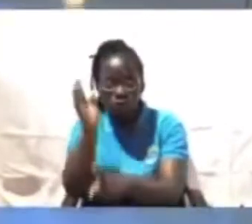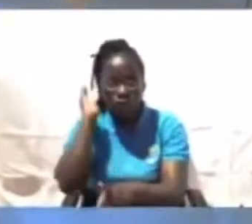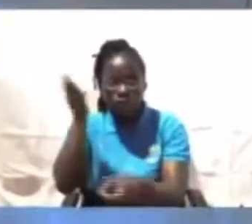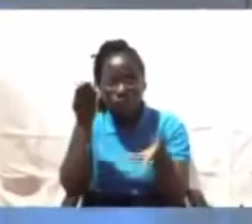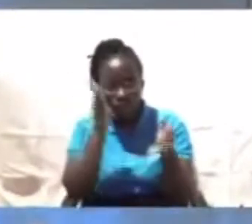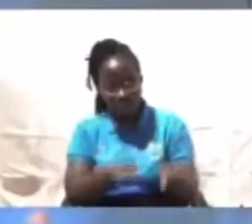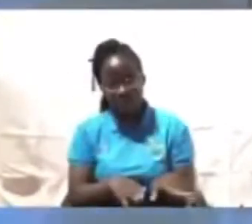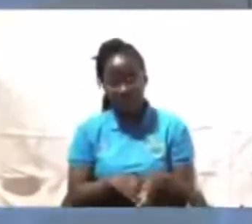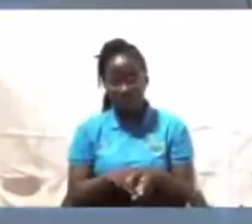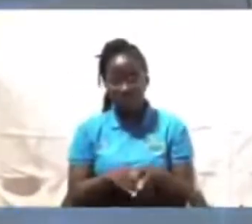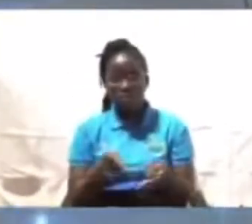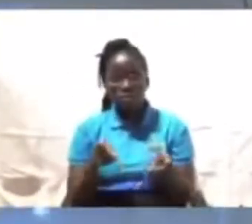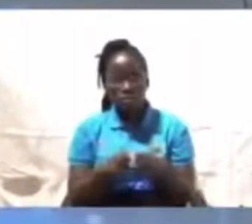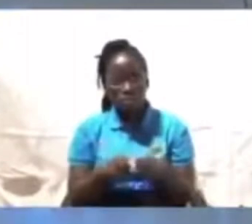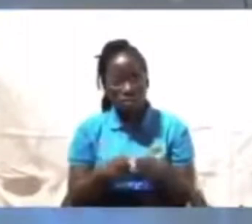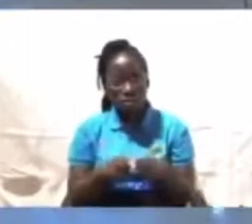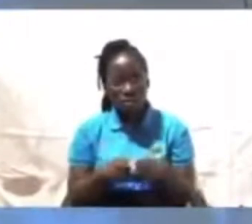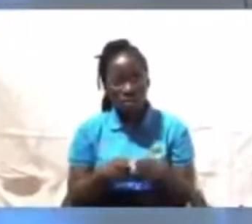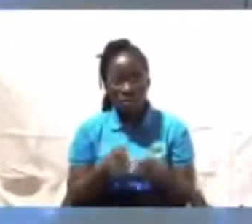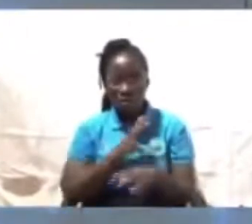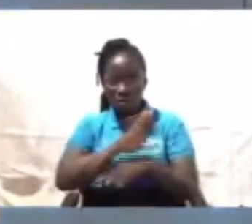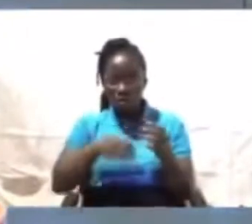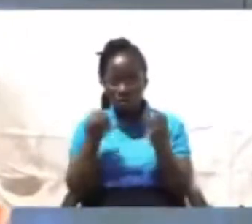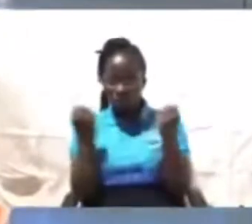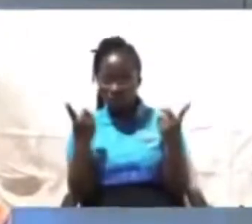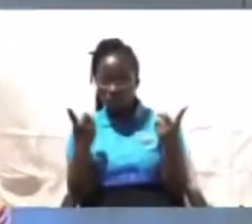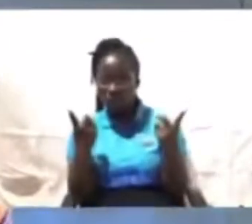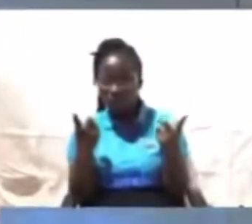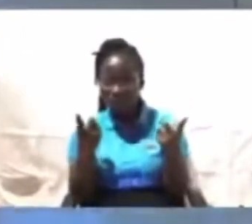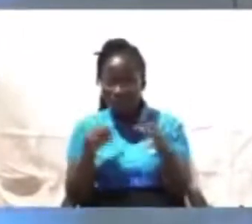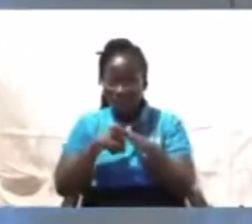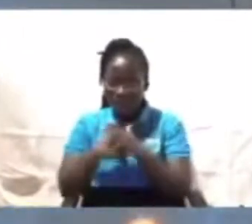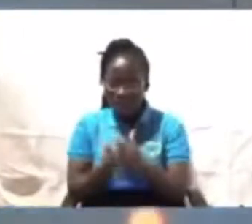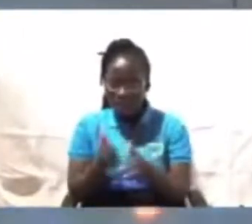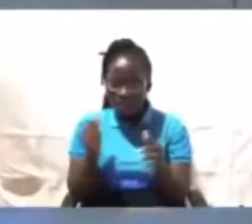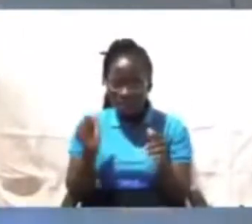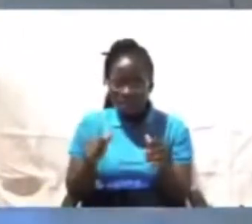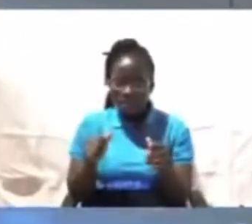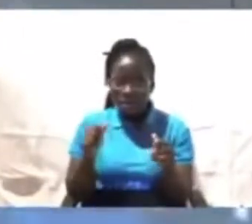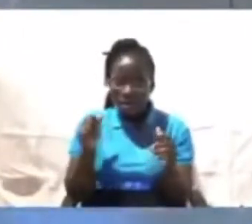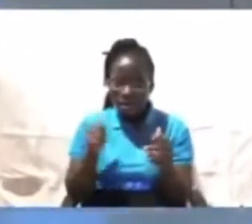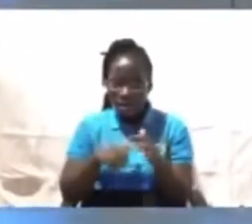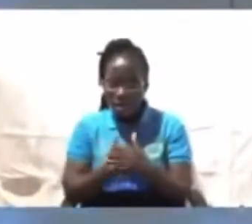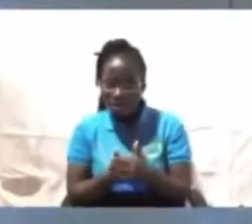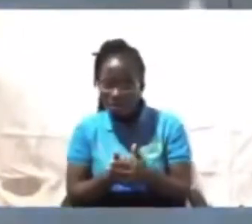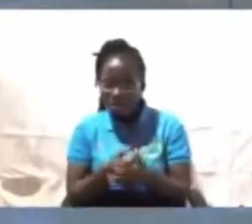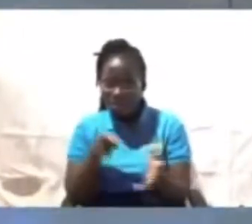akoto no ne ya de akosin ne so na want me nkun me